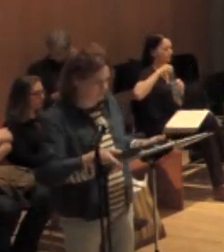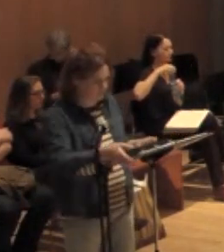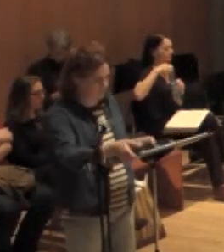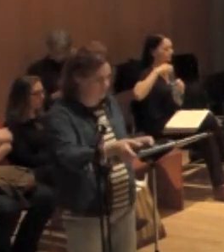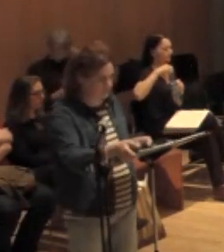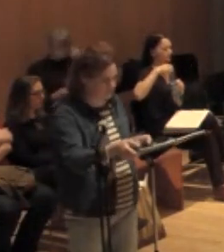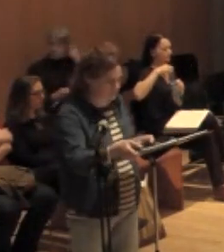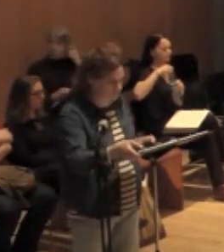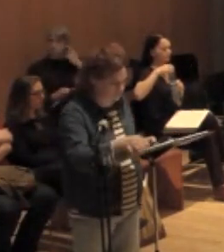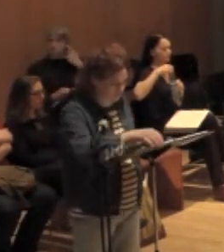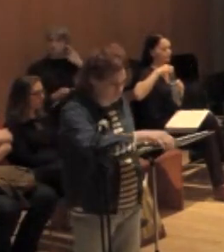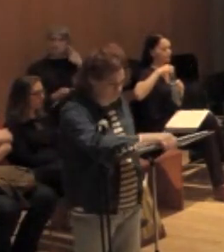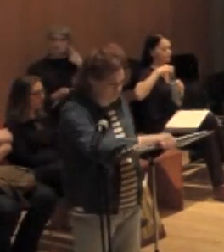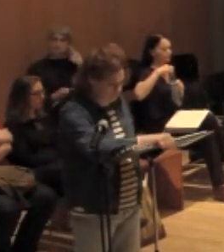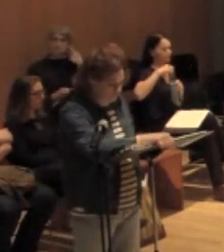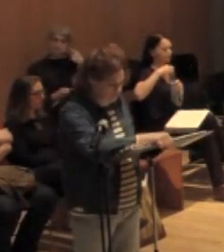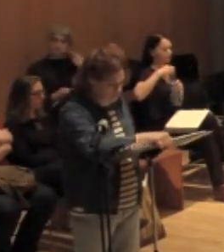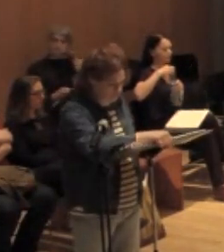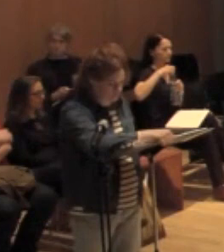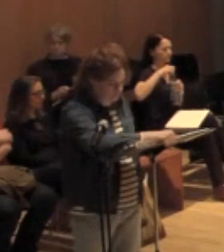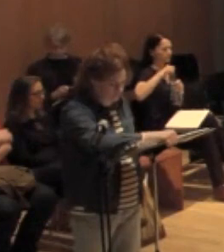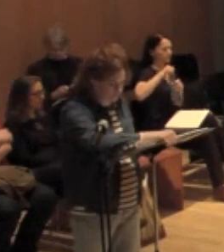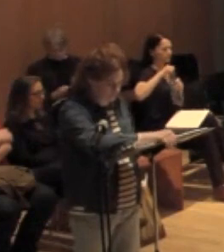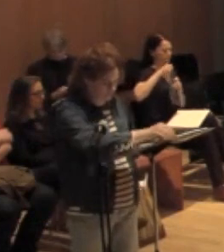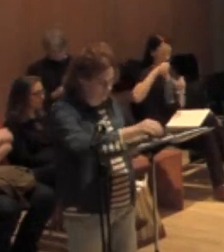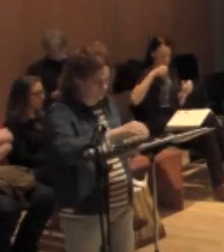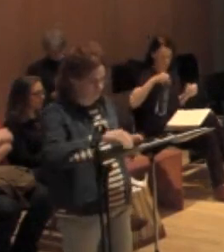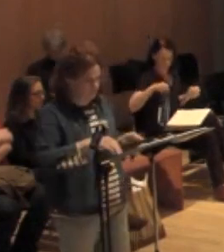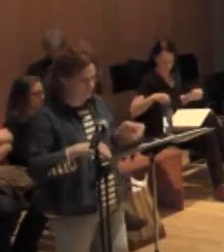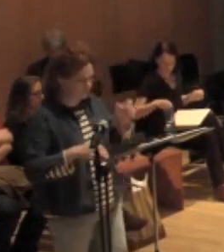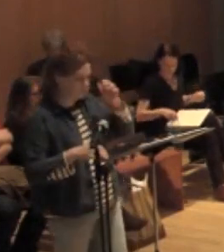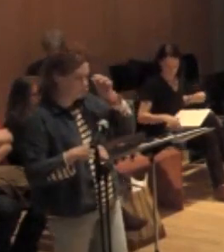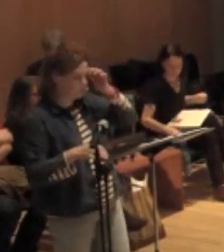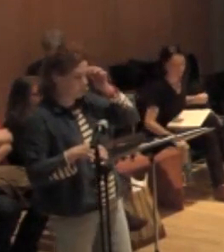yes I do although did be